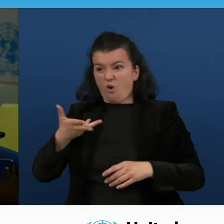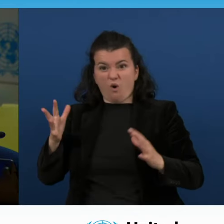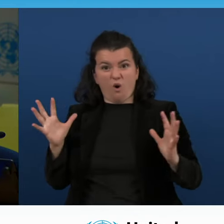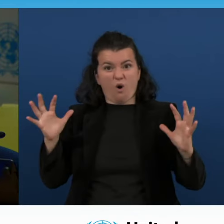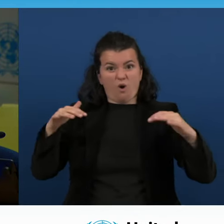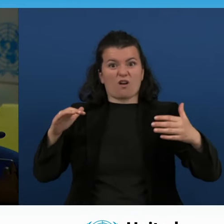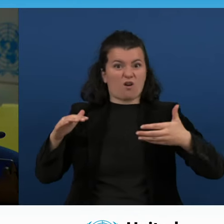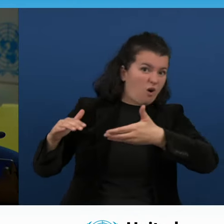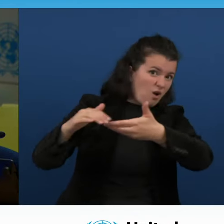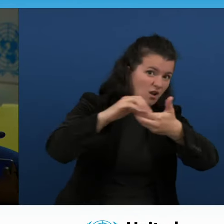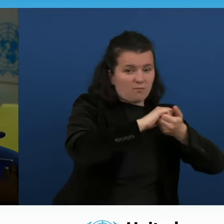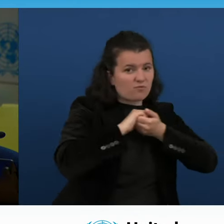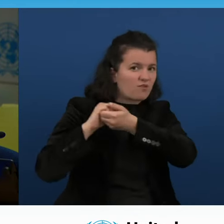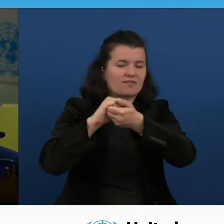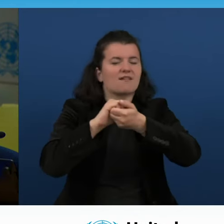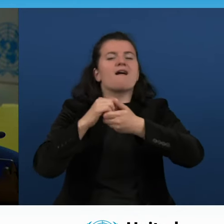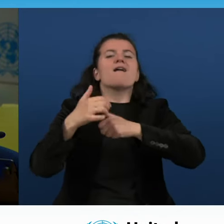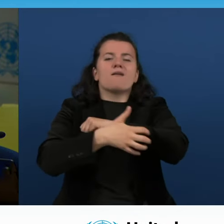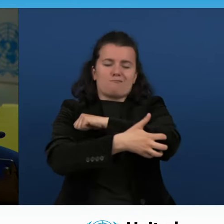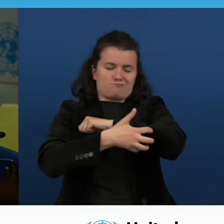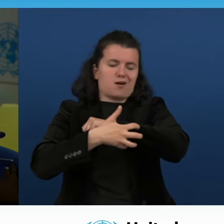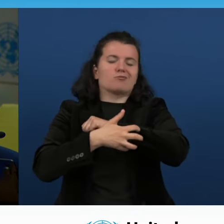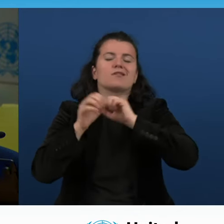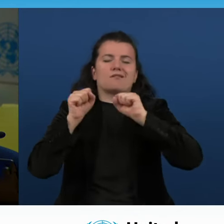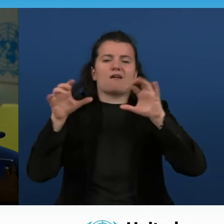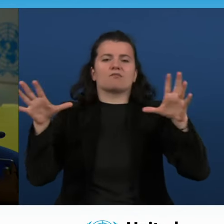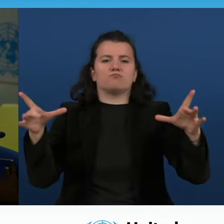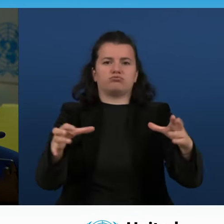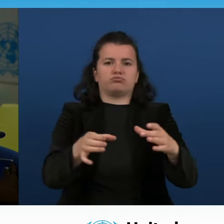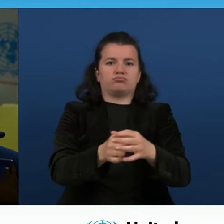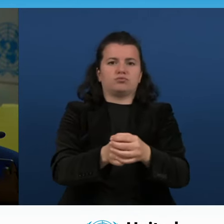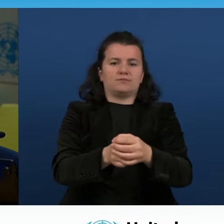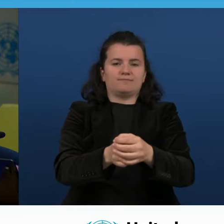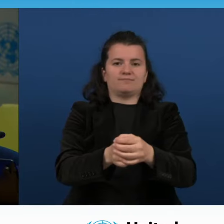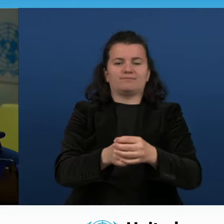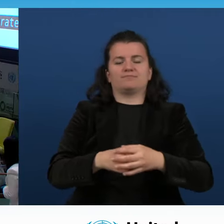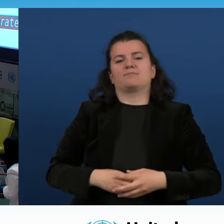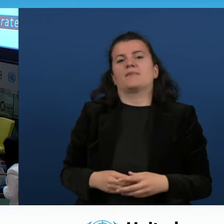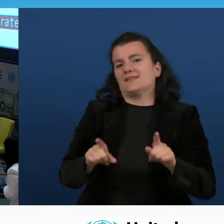can eradicate poverty on youth.